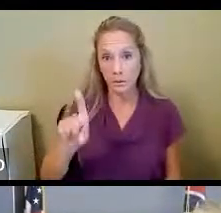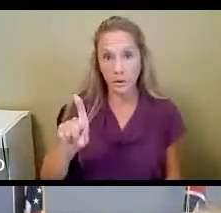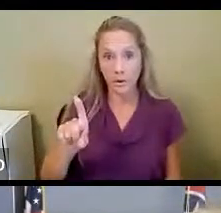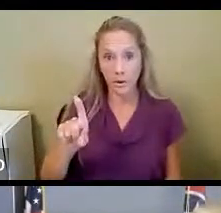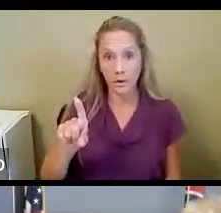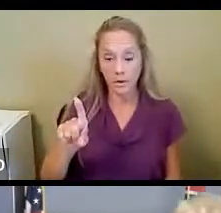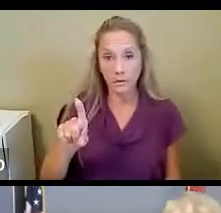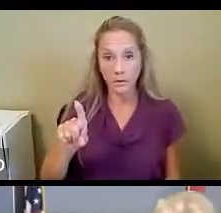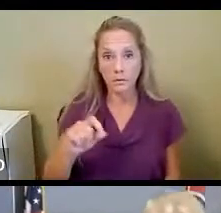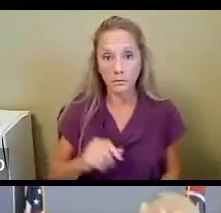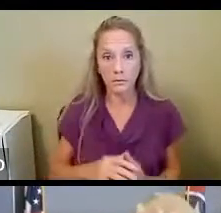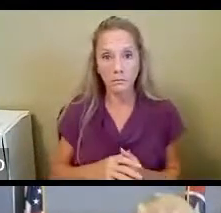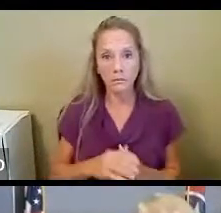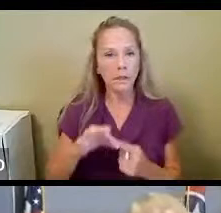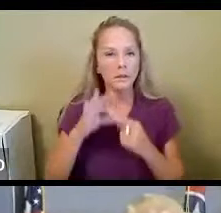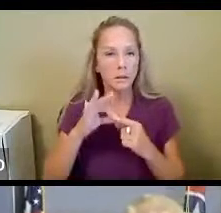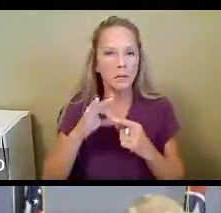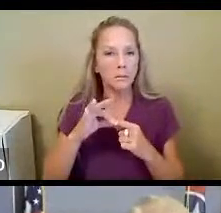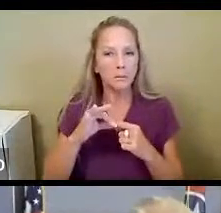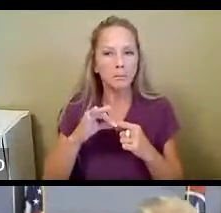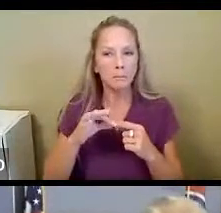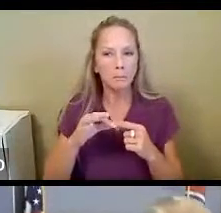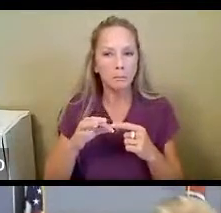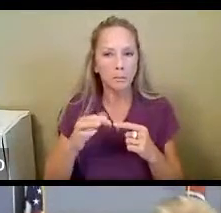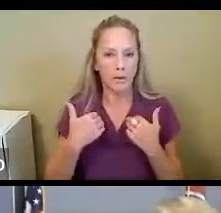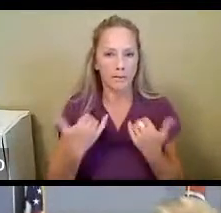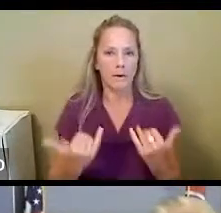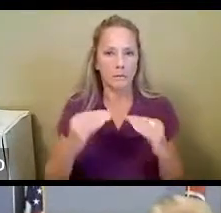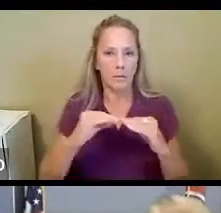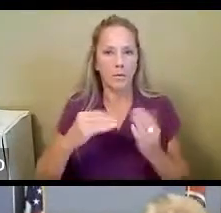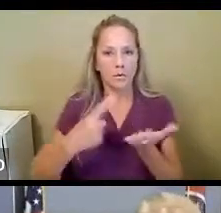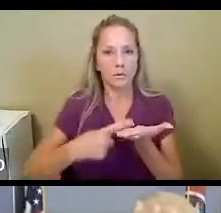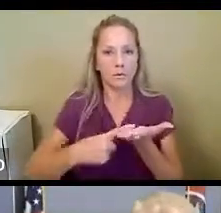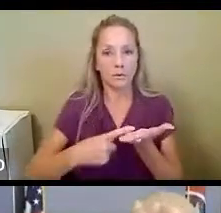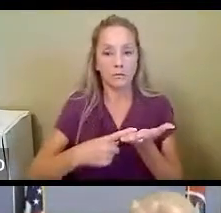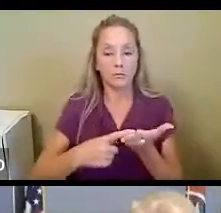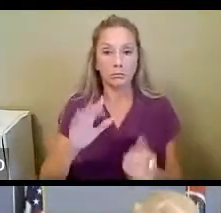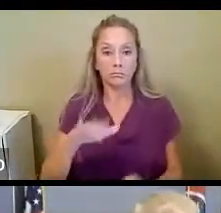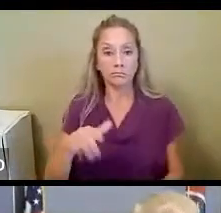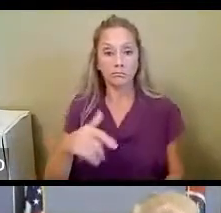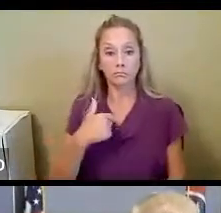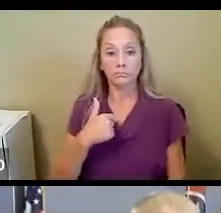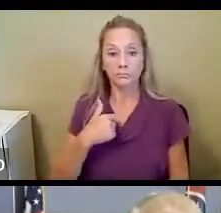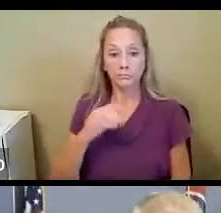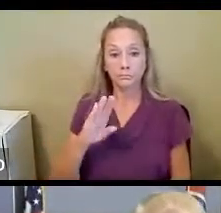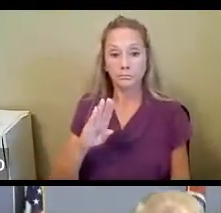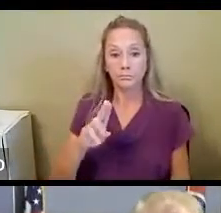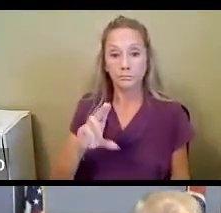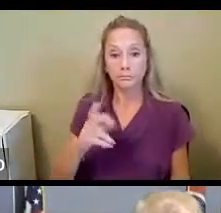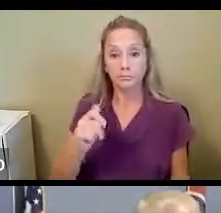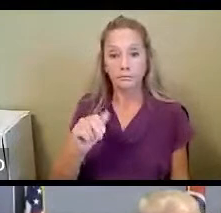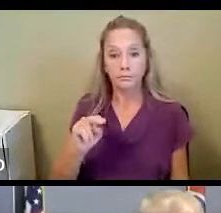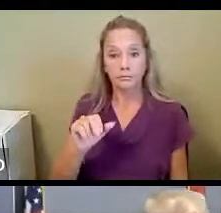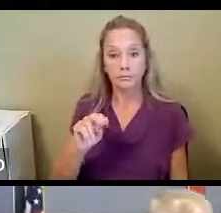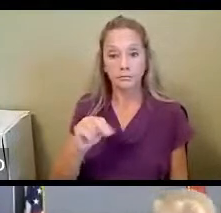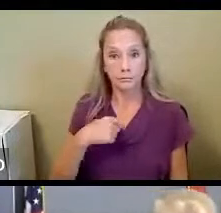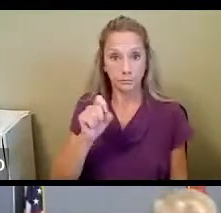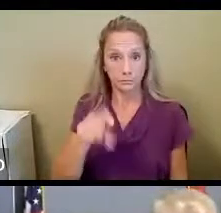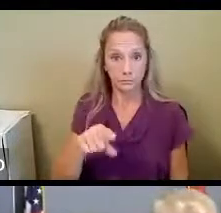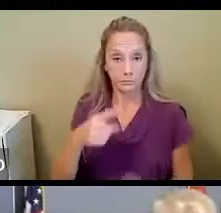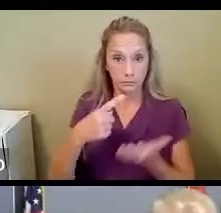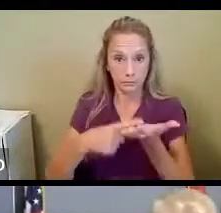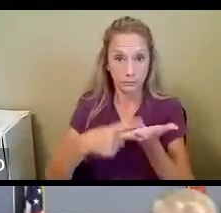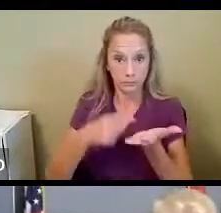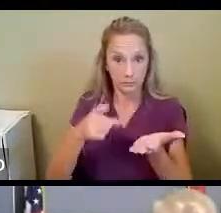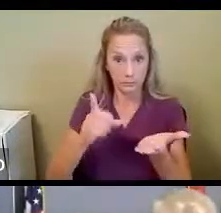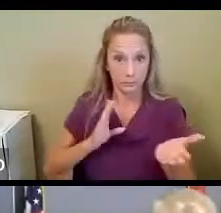for additional discussion right now. So I guess my question to the board is would the board want a proposal